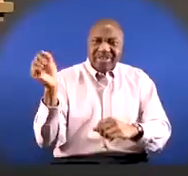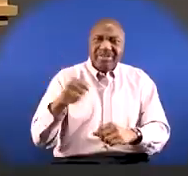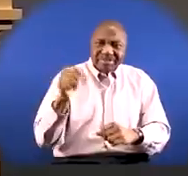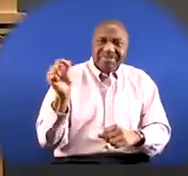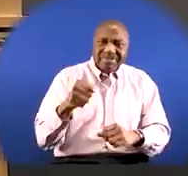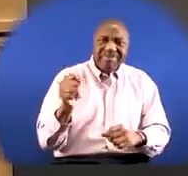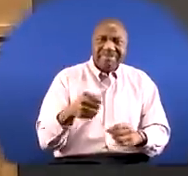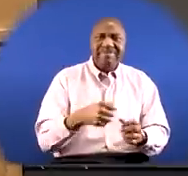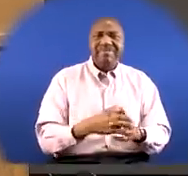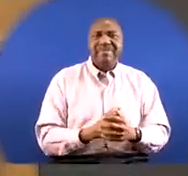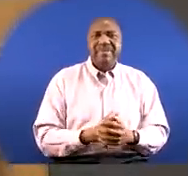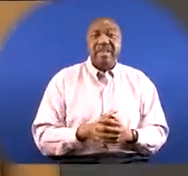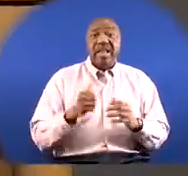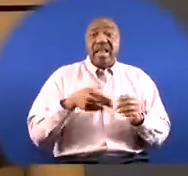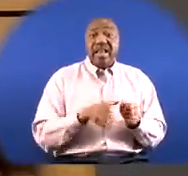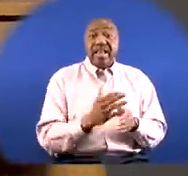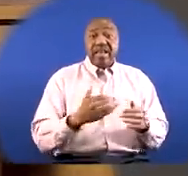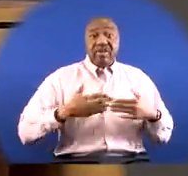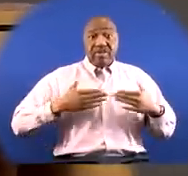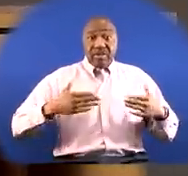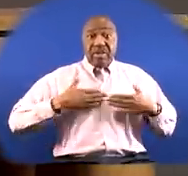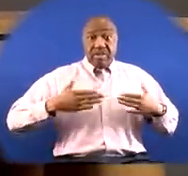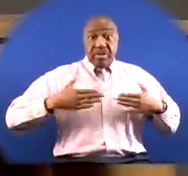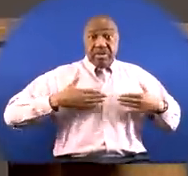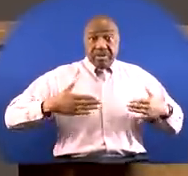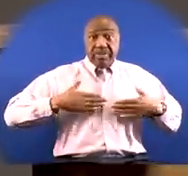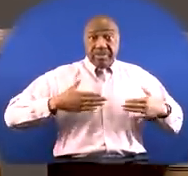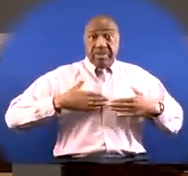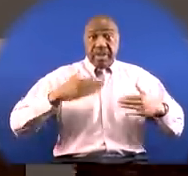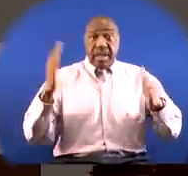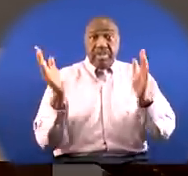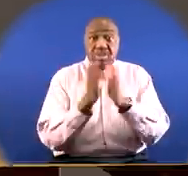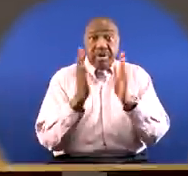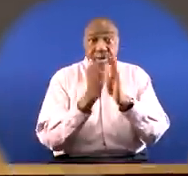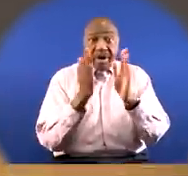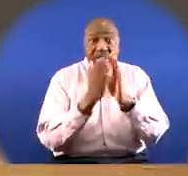church. Let everything that hath breath,